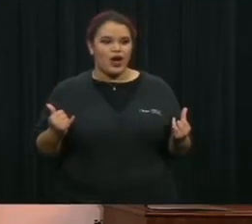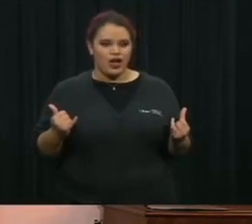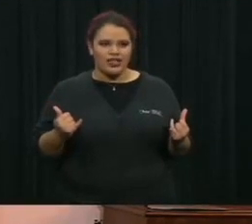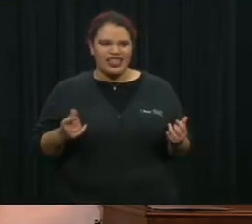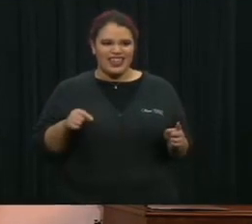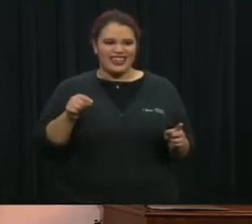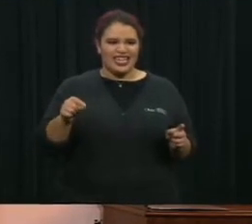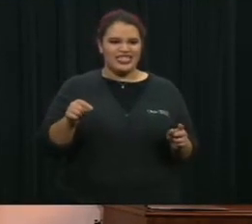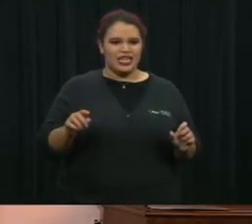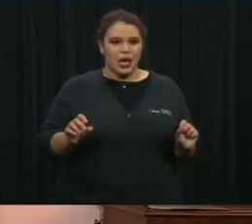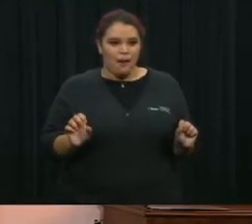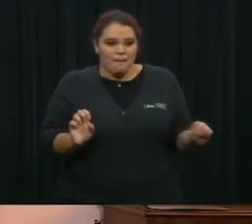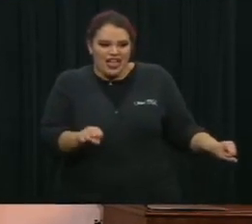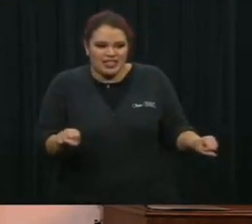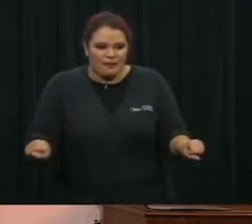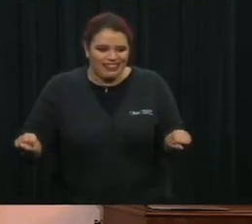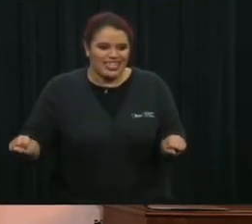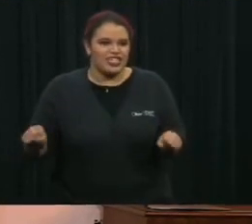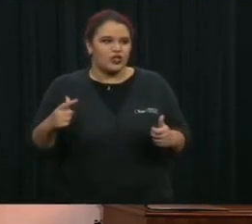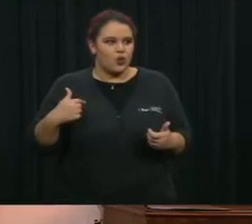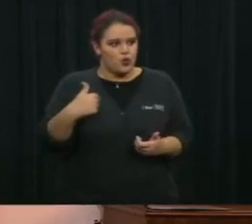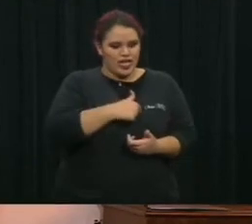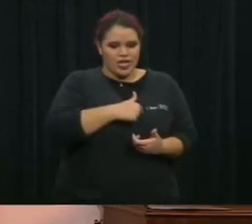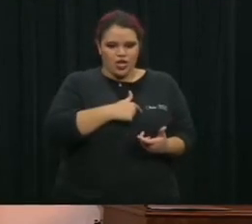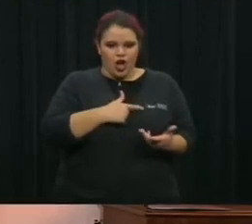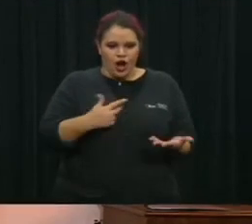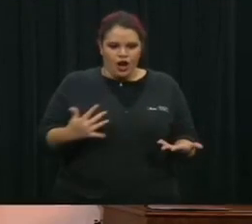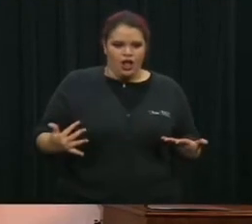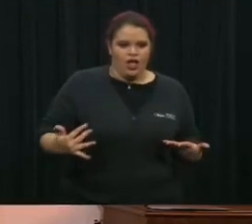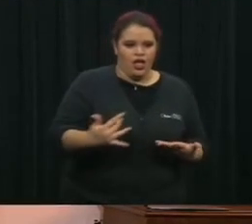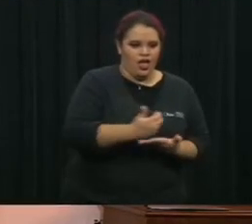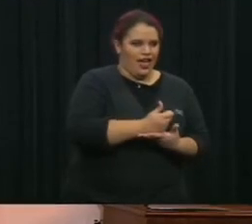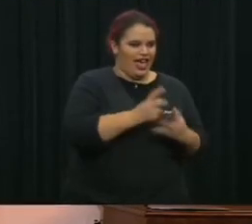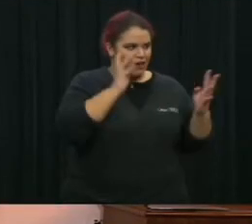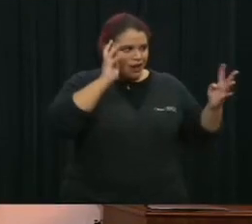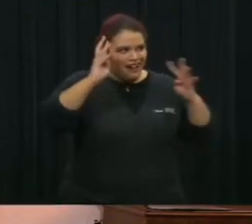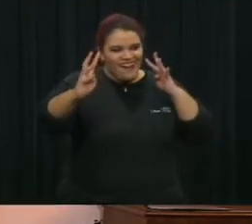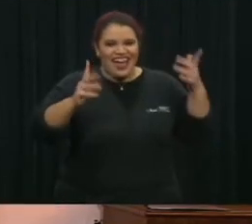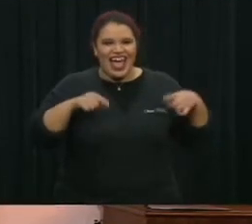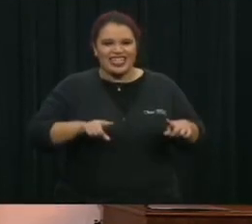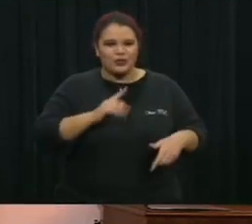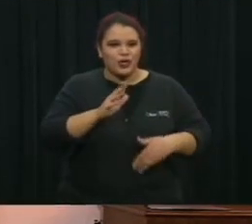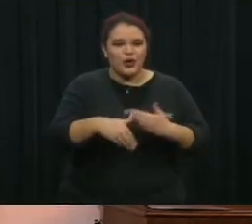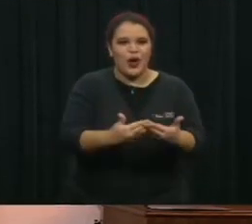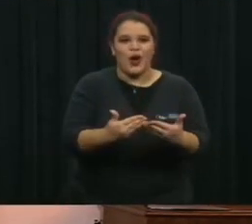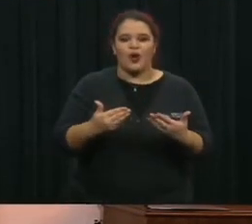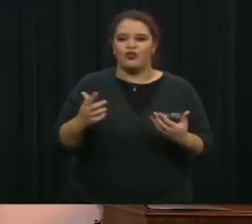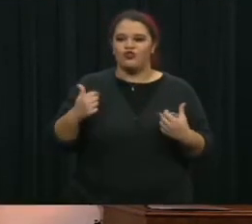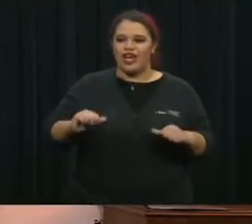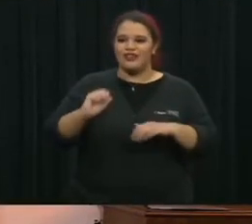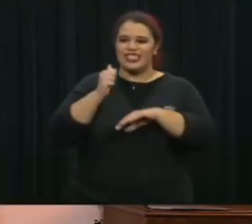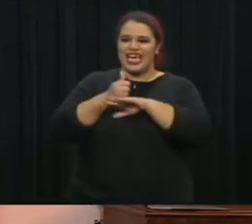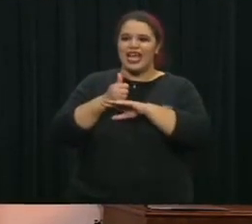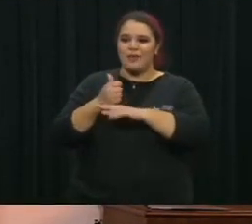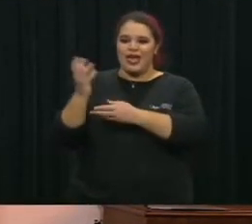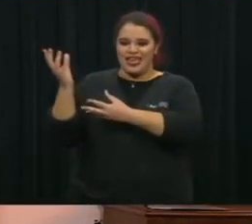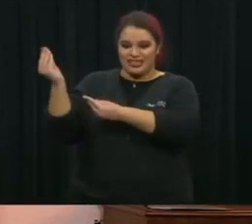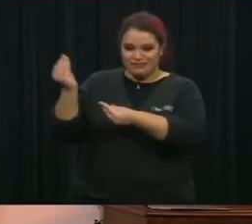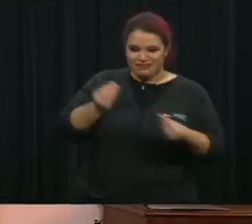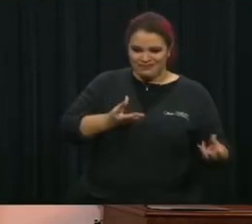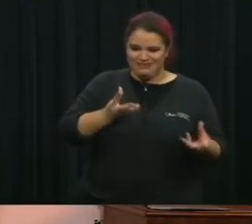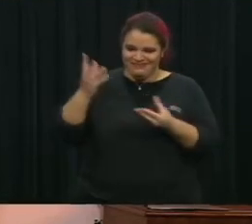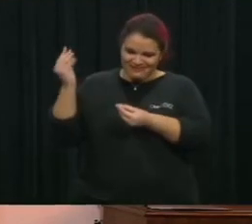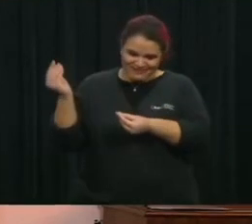for the first time, a whole logistics stream, trying to get a supply chain. This is not part of my normal public